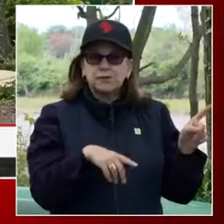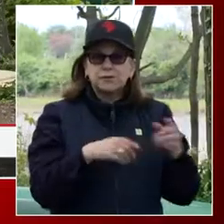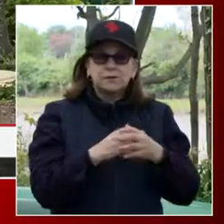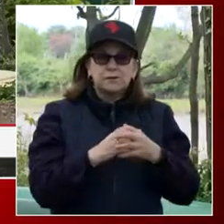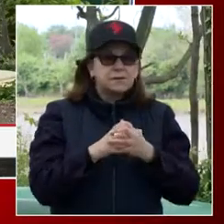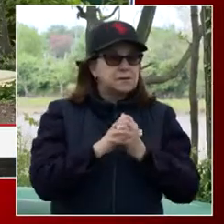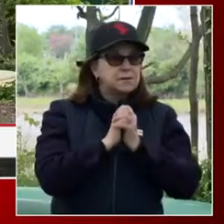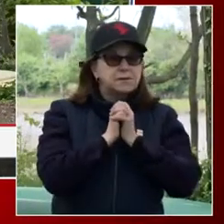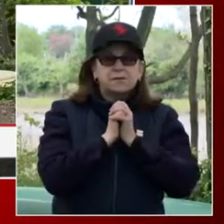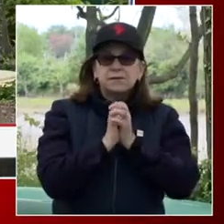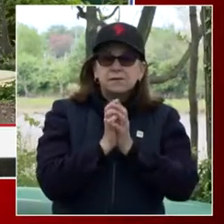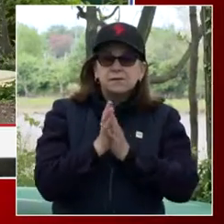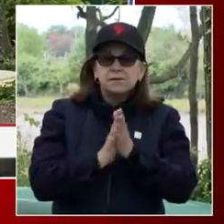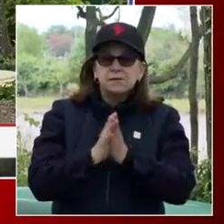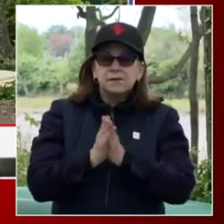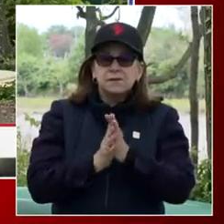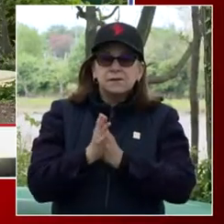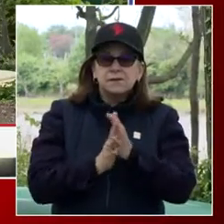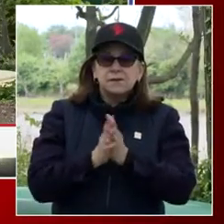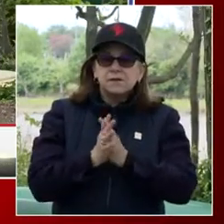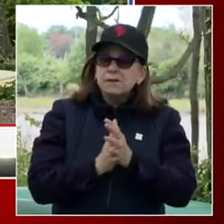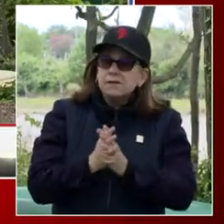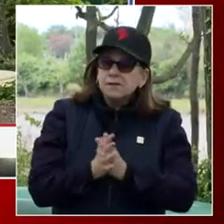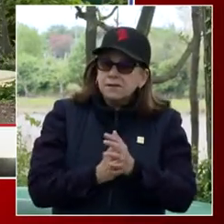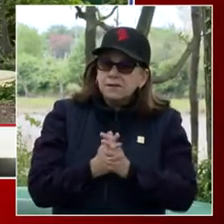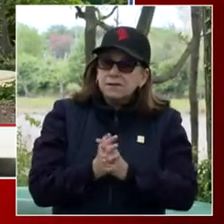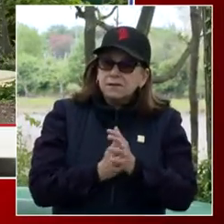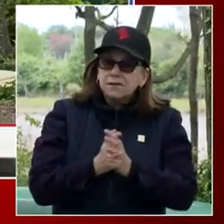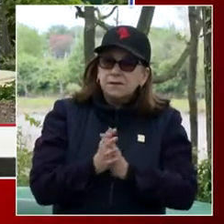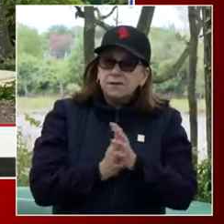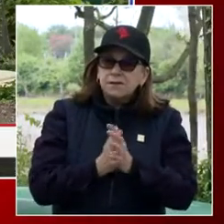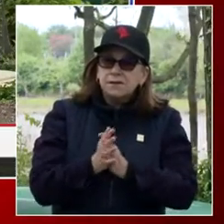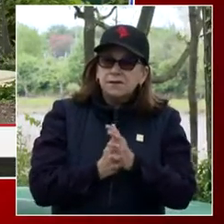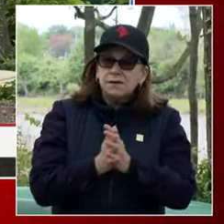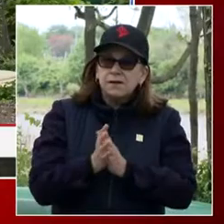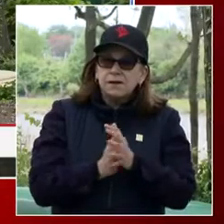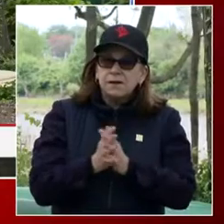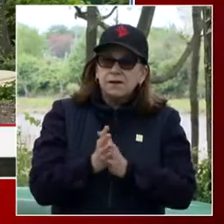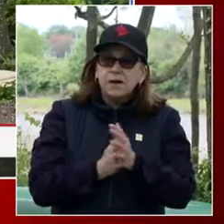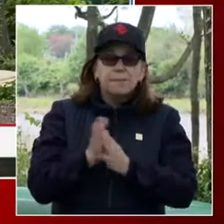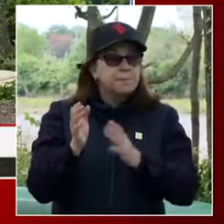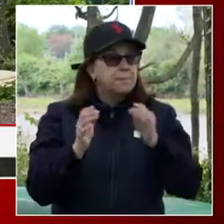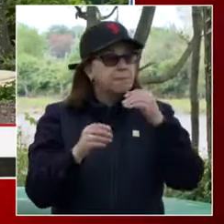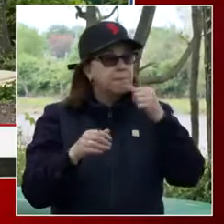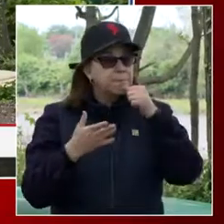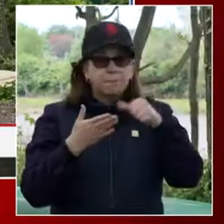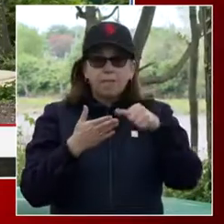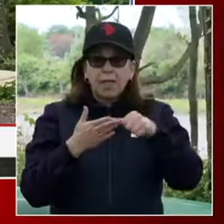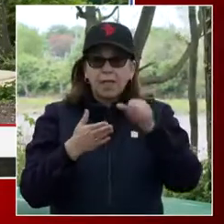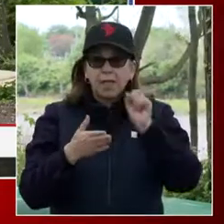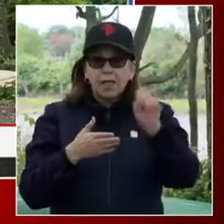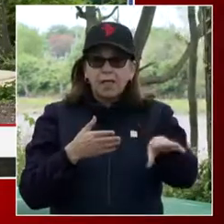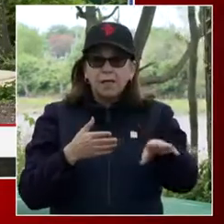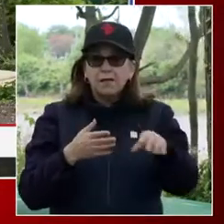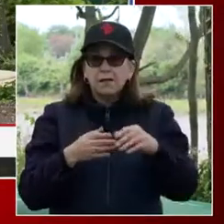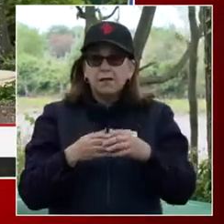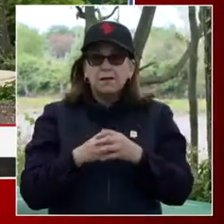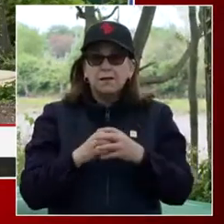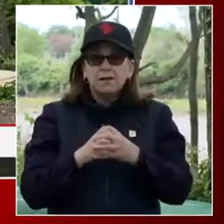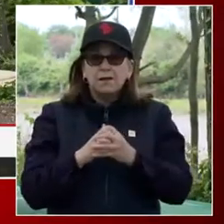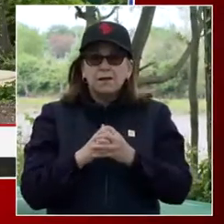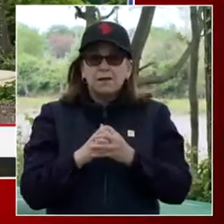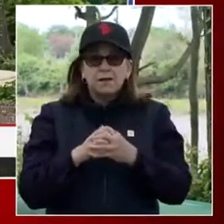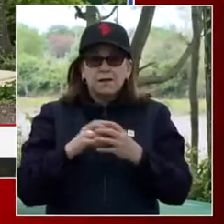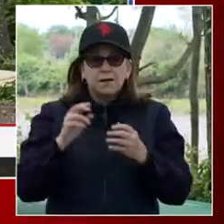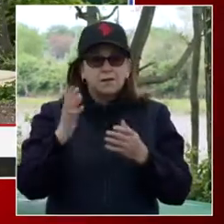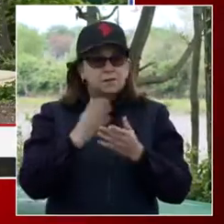people getting their mail in D.C. I just left Brentwood Post Office where people were demanding their mail. They haven't gotten mail in weeks